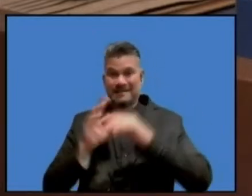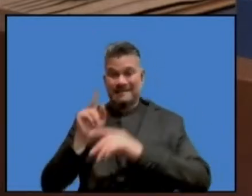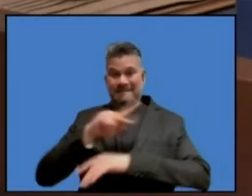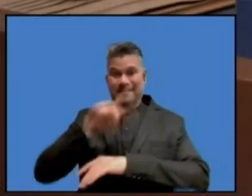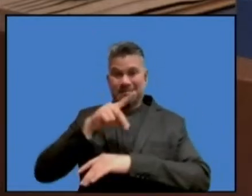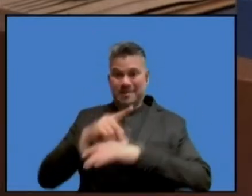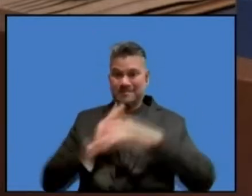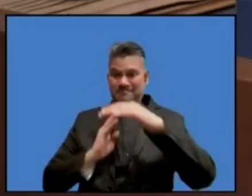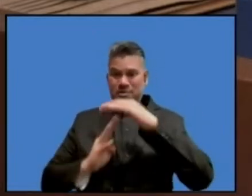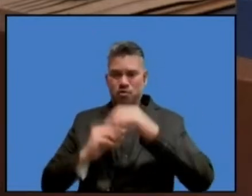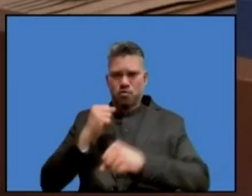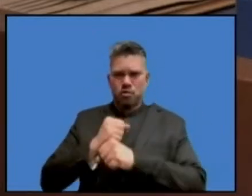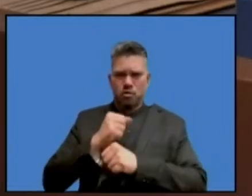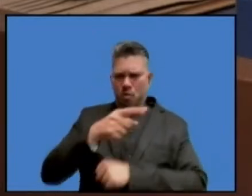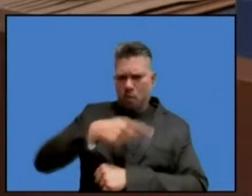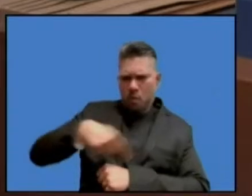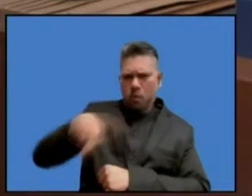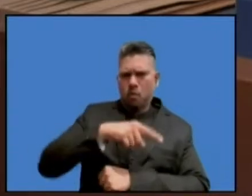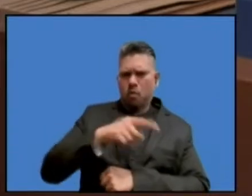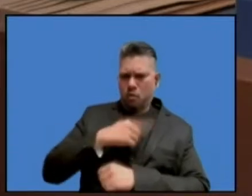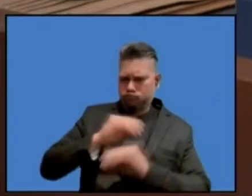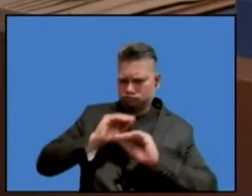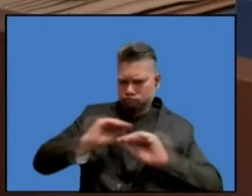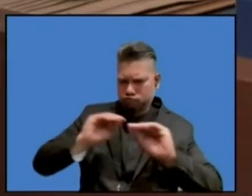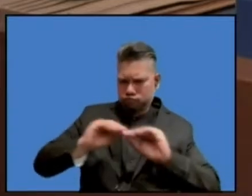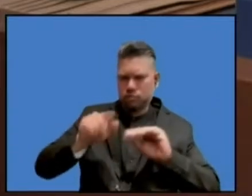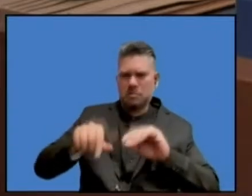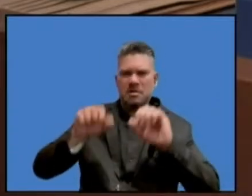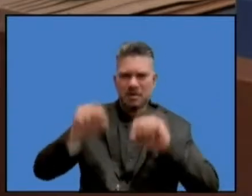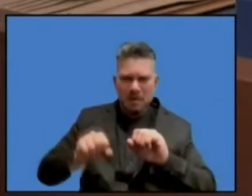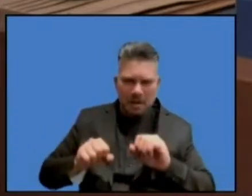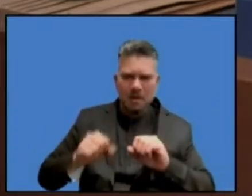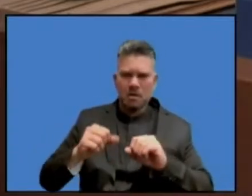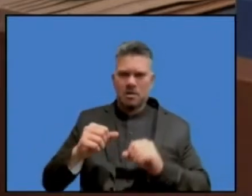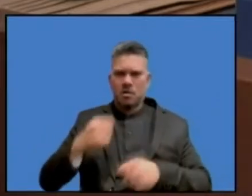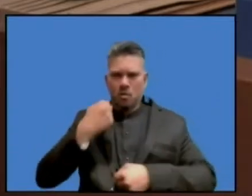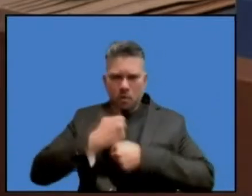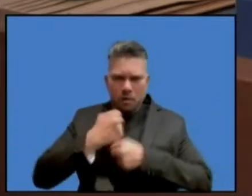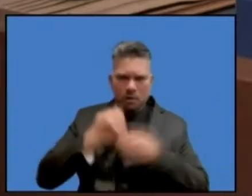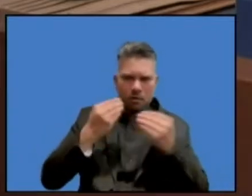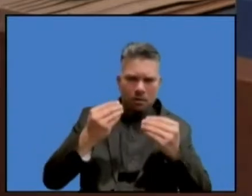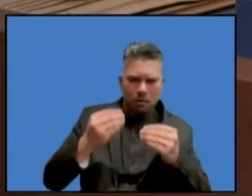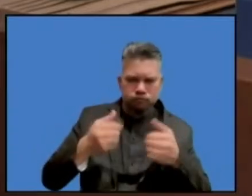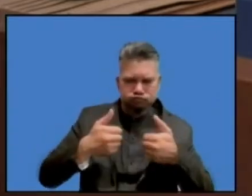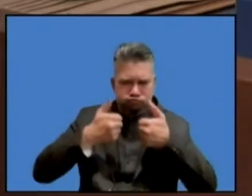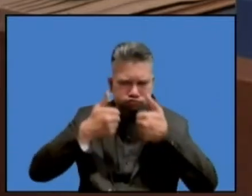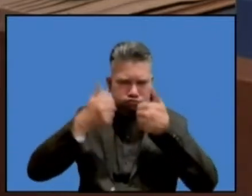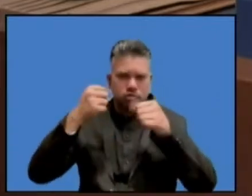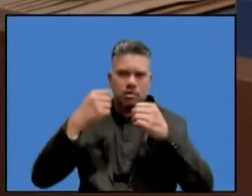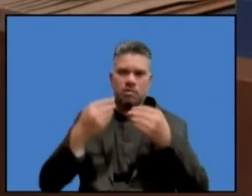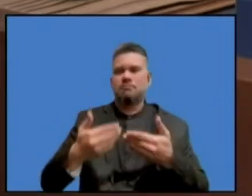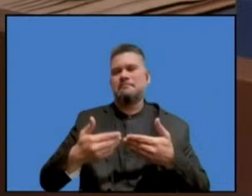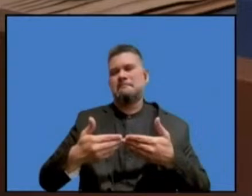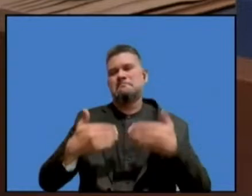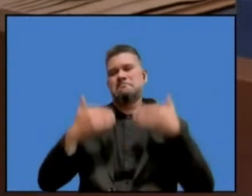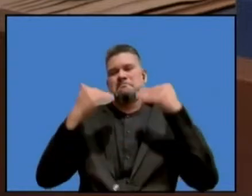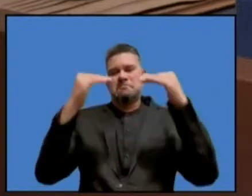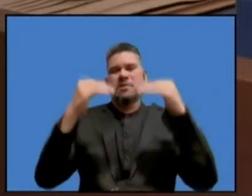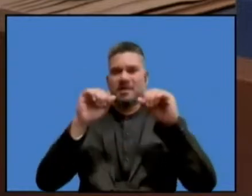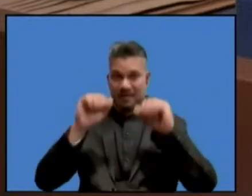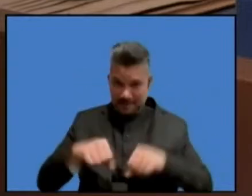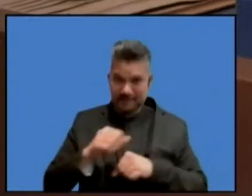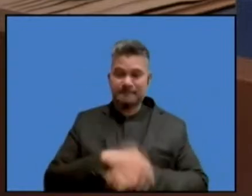their professional advancement and reducing vulnerabilities associated with low skills employment. On public debate